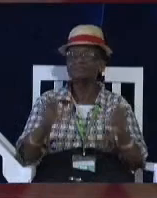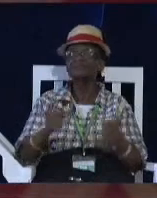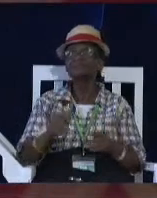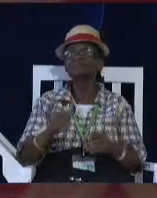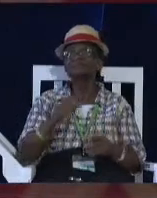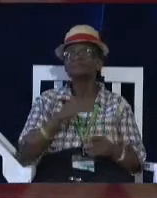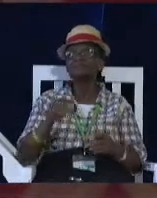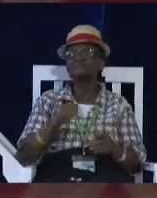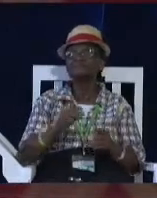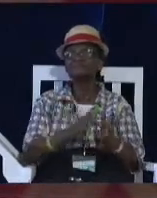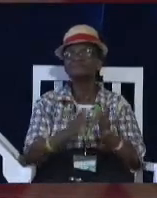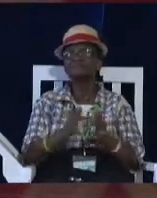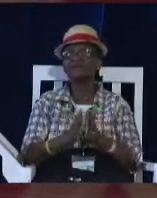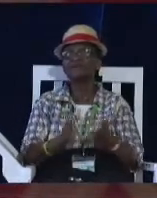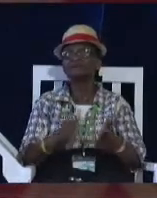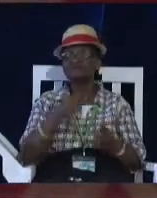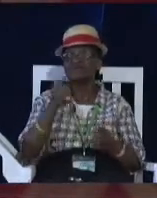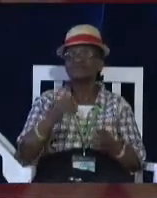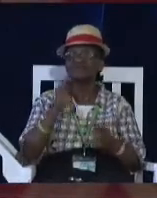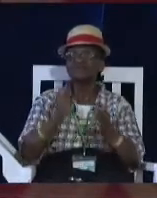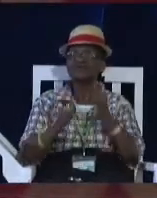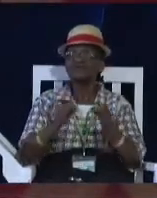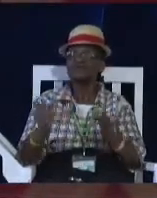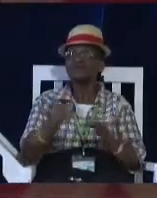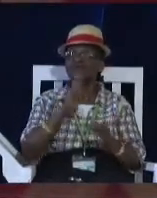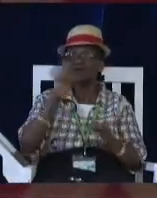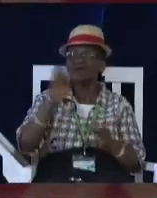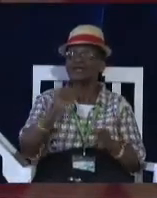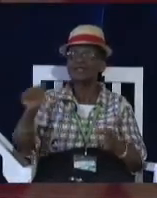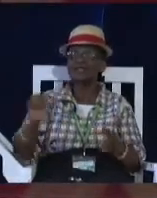and you fall sick,